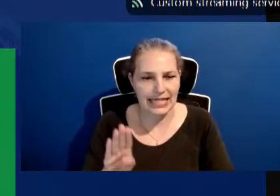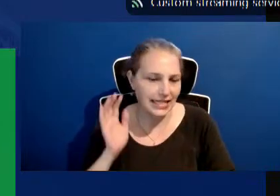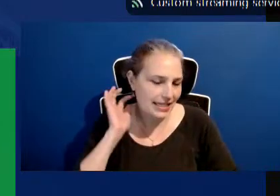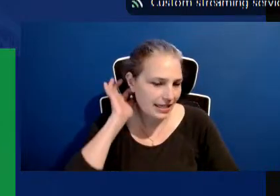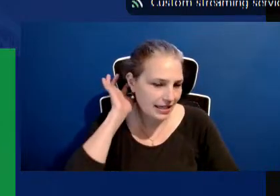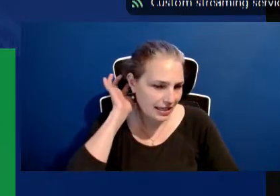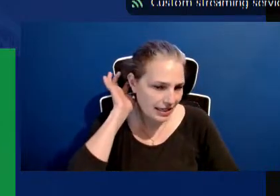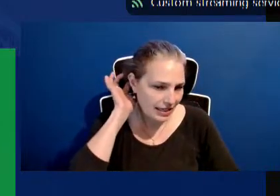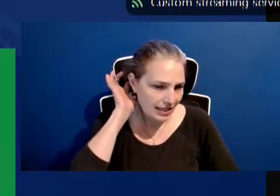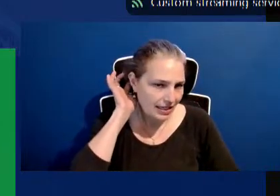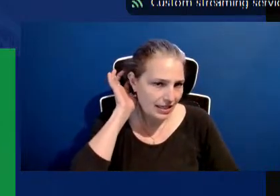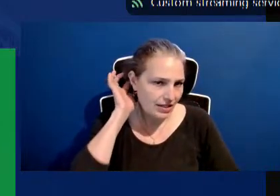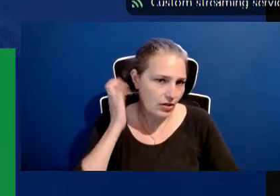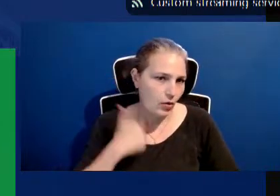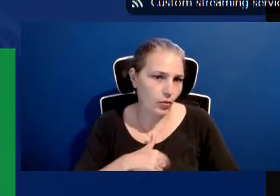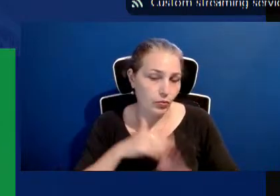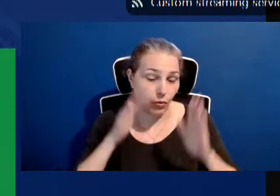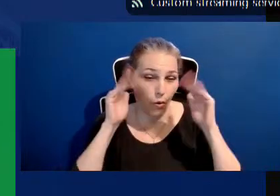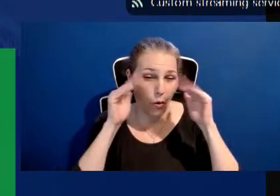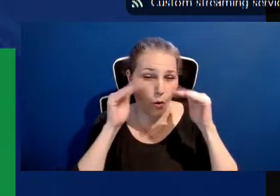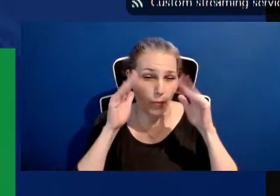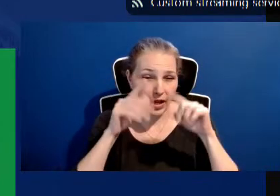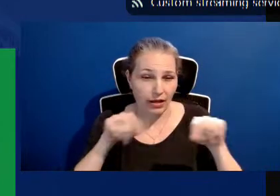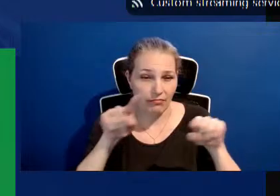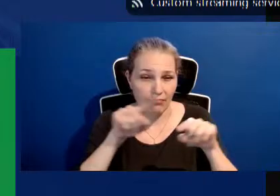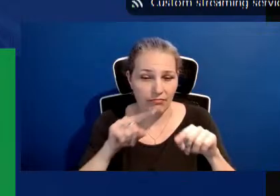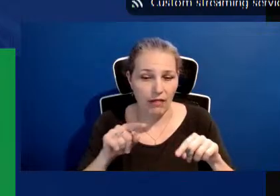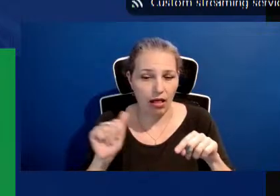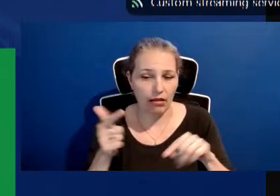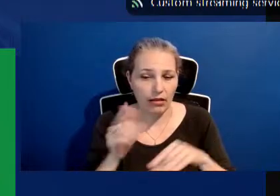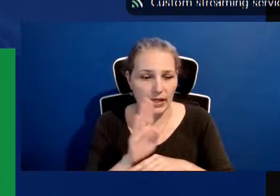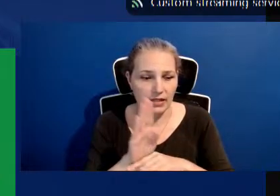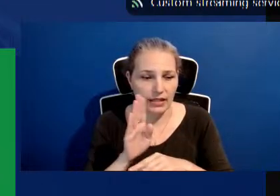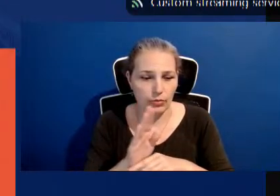we're really, really hoping to help through this process.